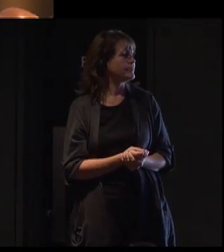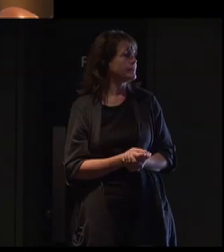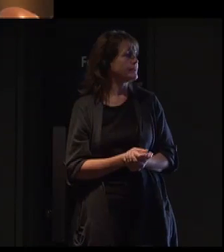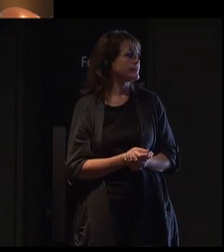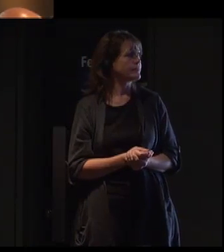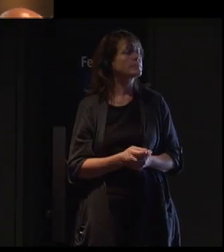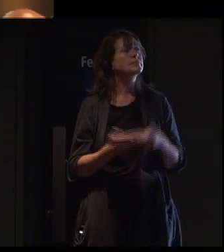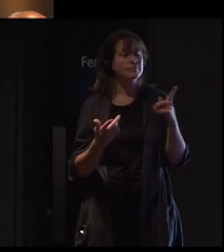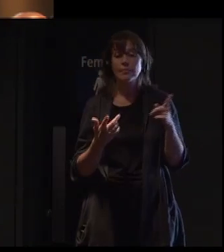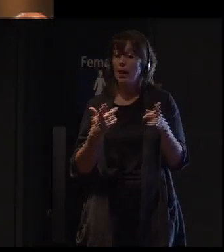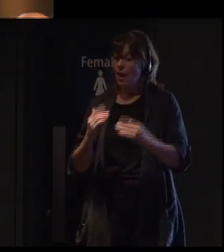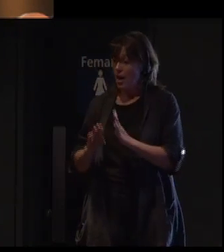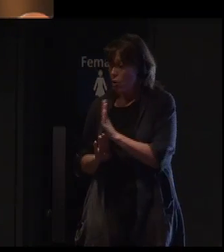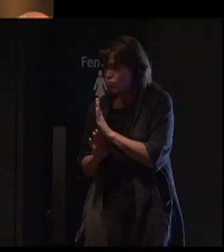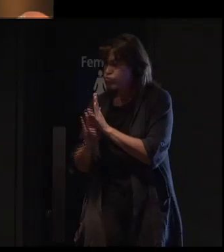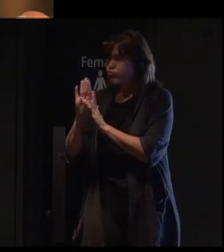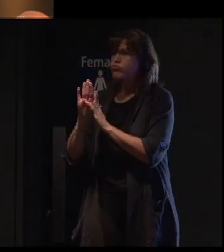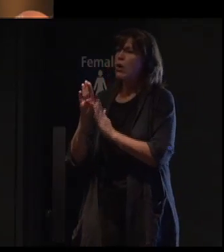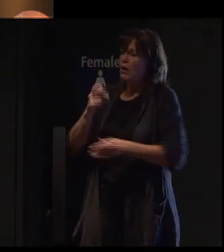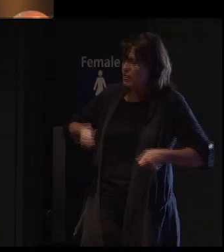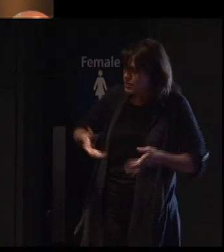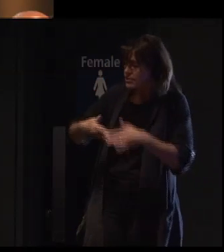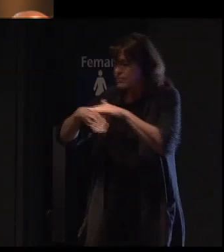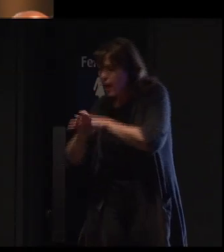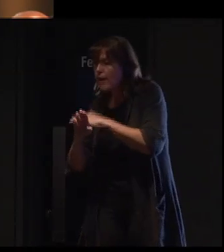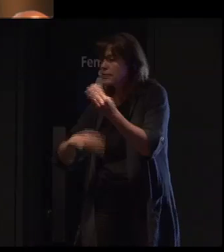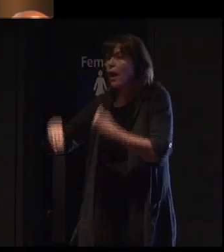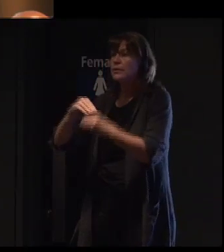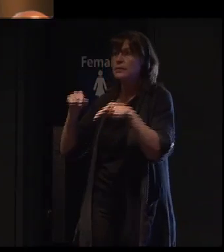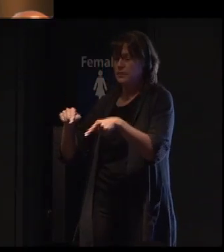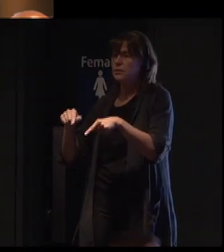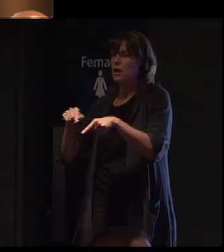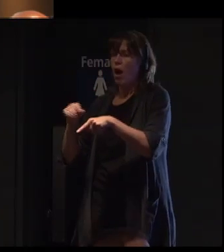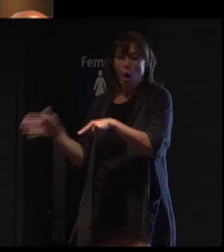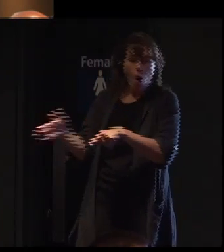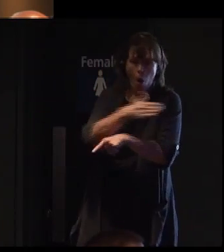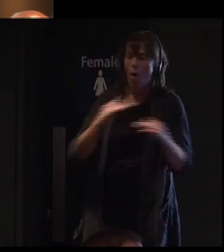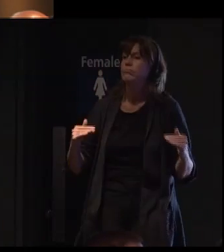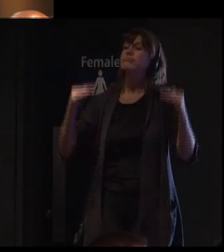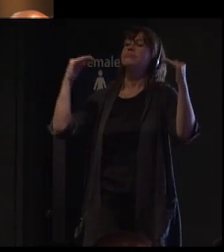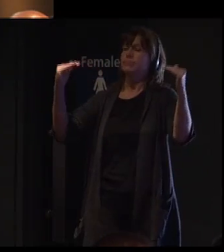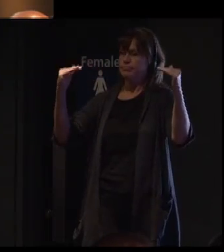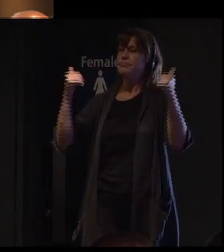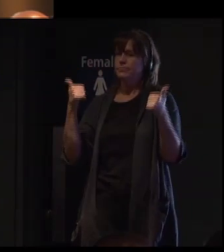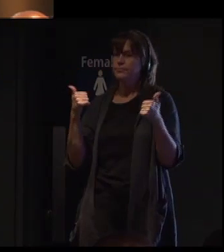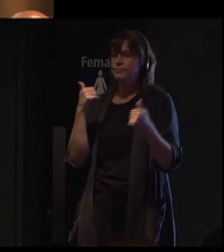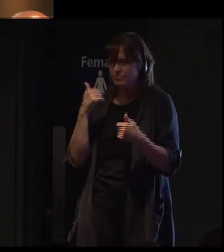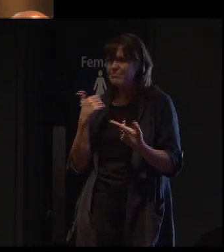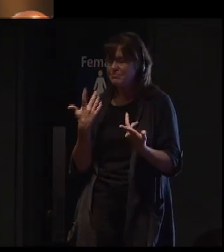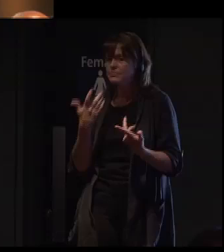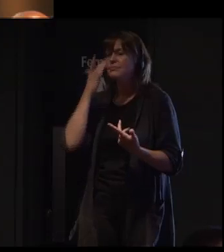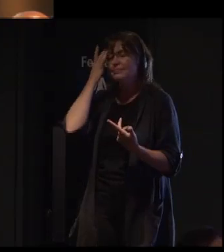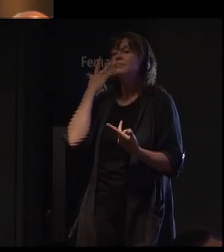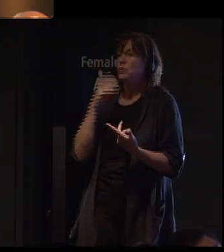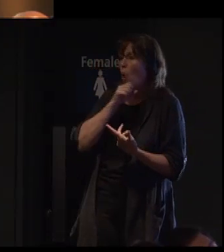and disabled facilities. Nonetheless, there are some solutions, and we've, together with CAFE, developed this good practice guide, and I think there's some